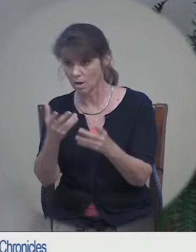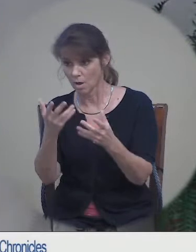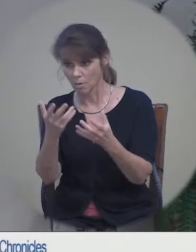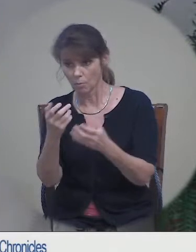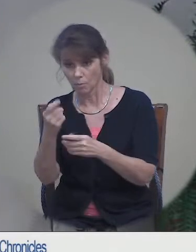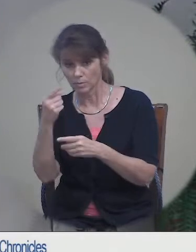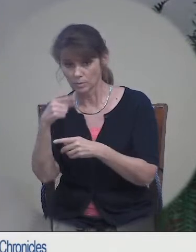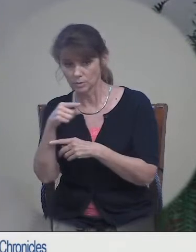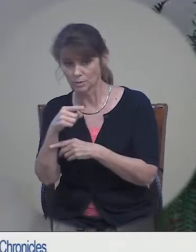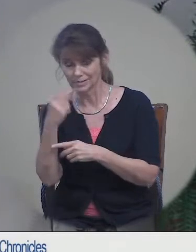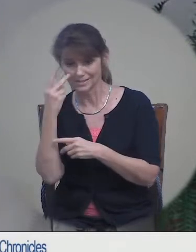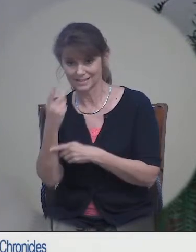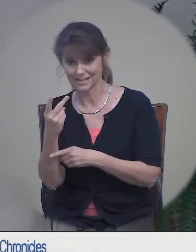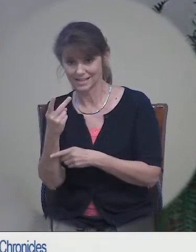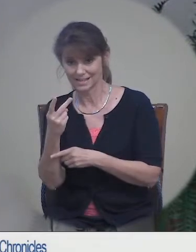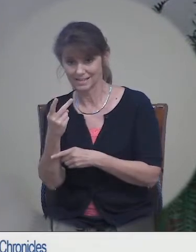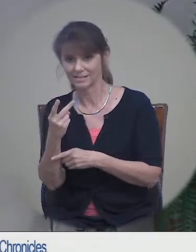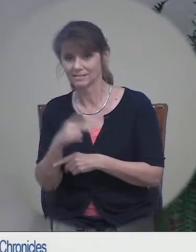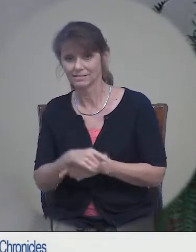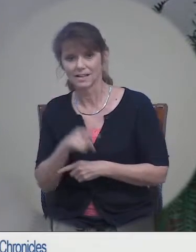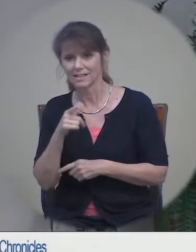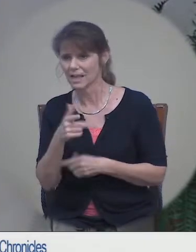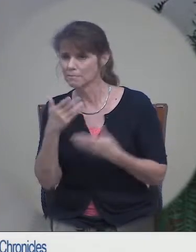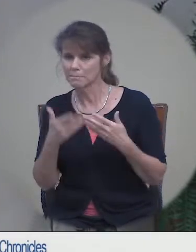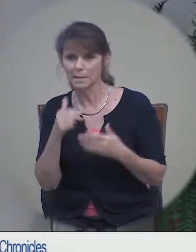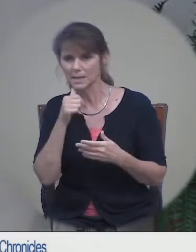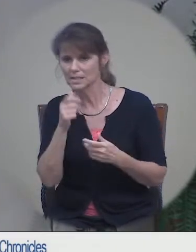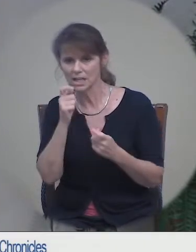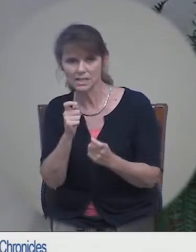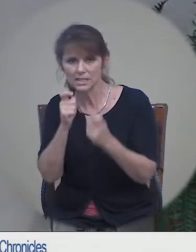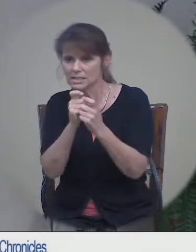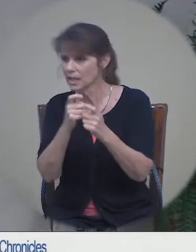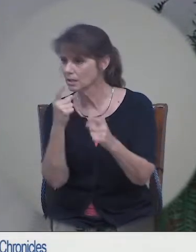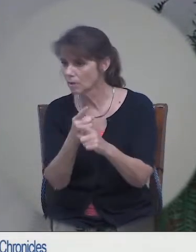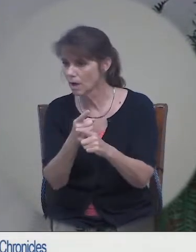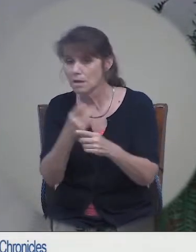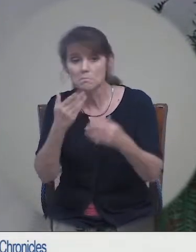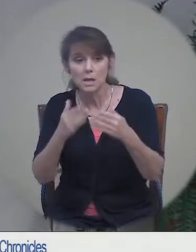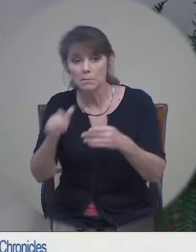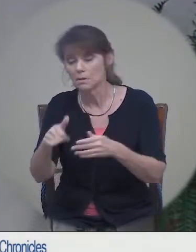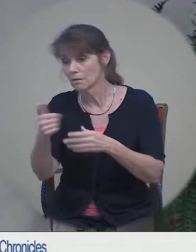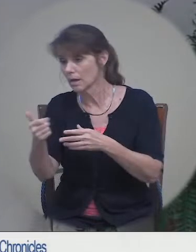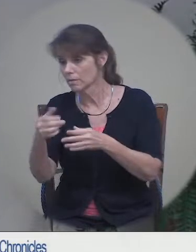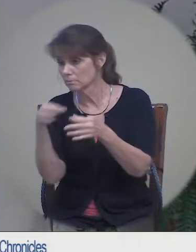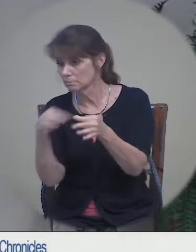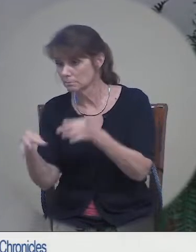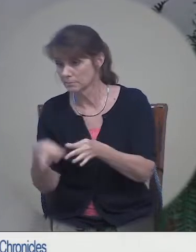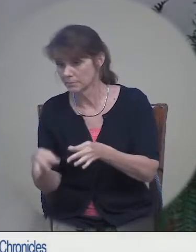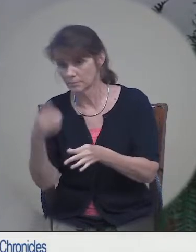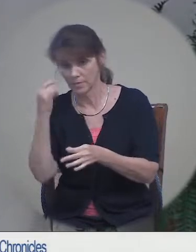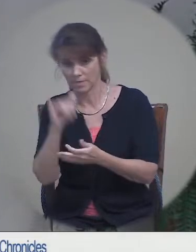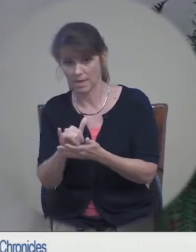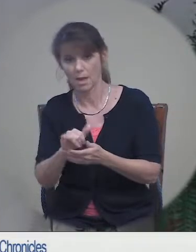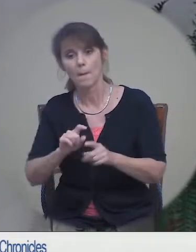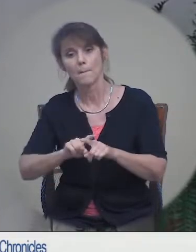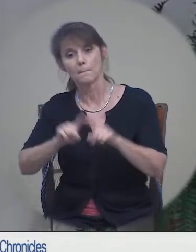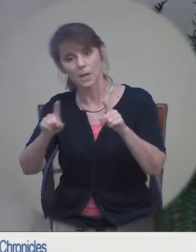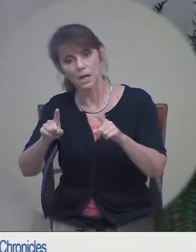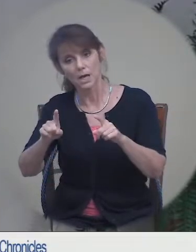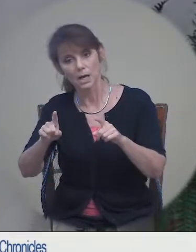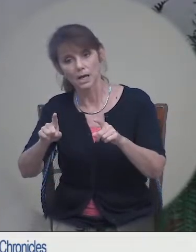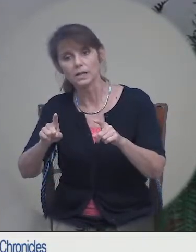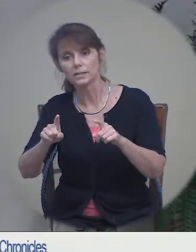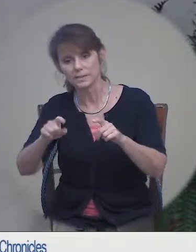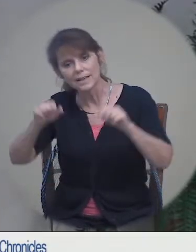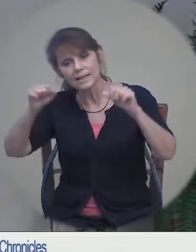just with this suggestion, that may not be accurate. Maybe there's another explanation out there. But there's a reasonable suggestion how